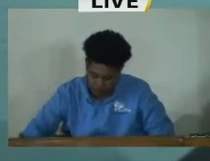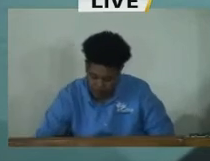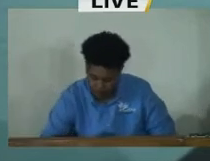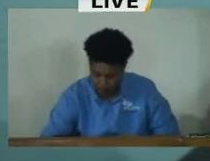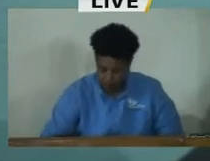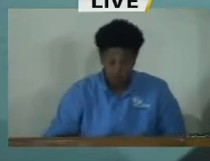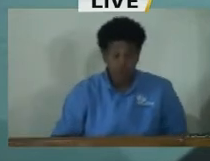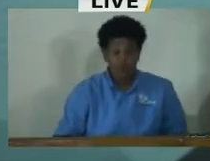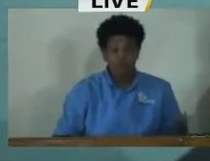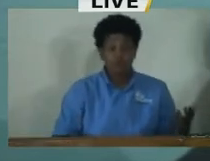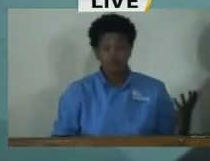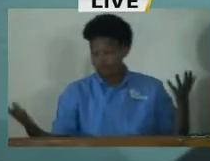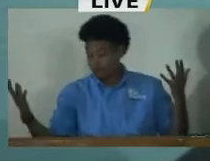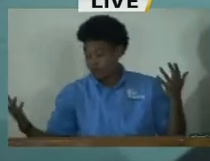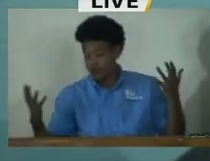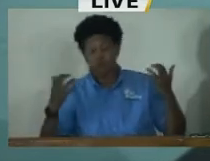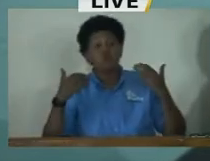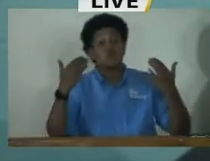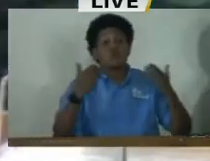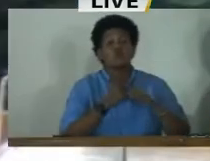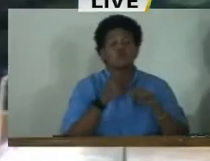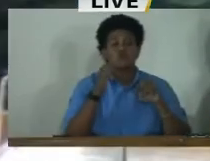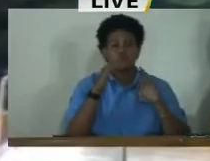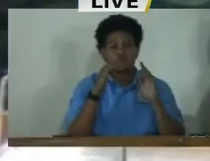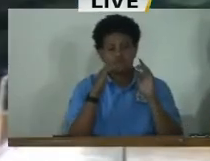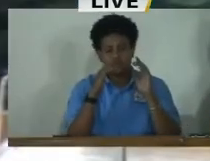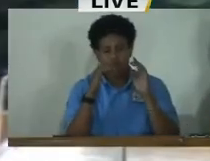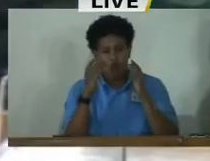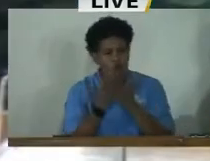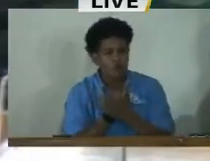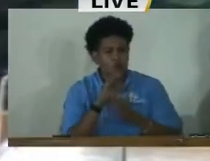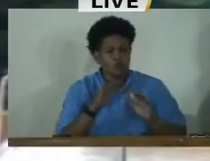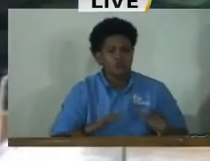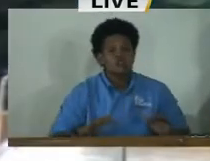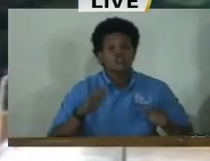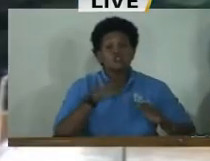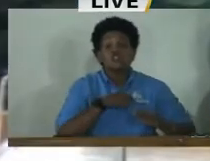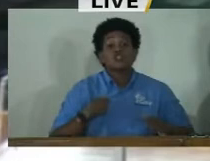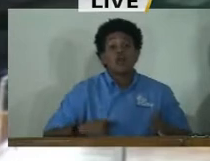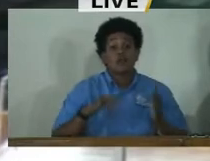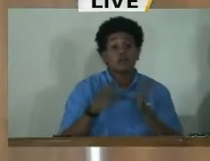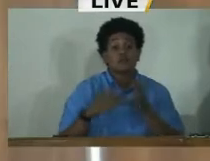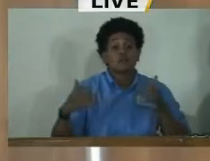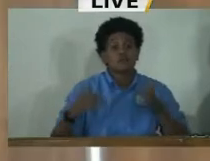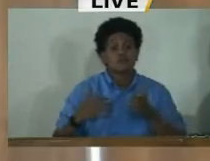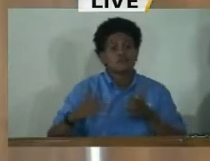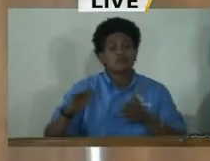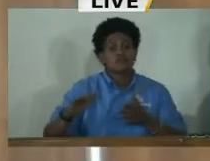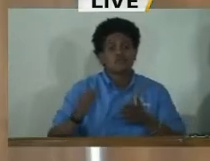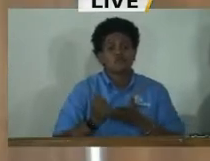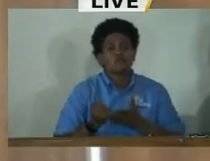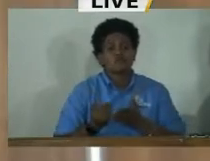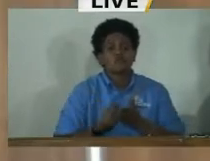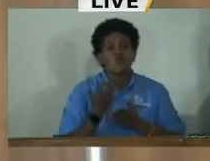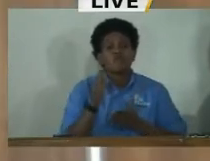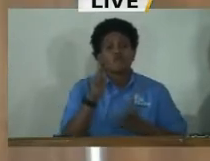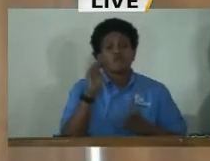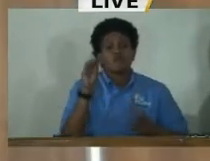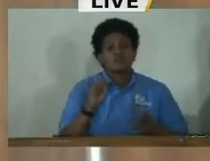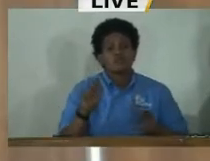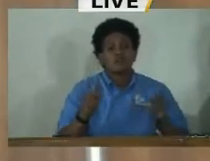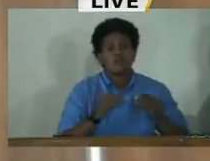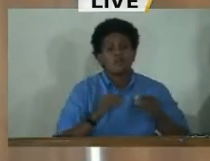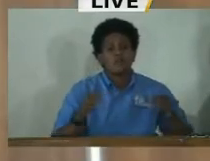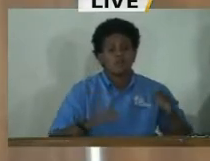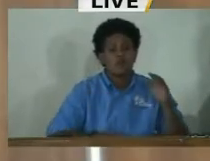to 2018, China's middle class is estimated to have grown from 3% of its population to more